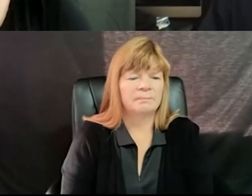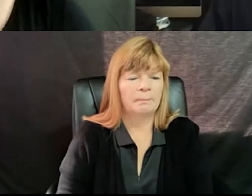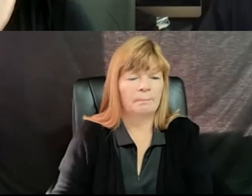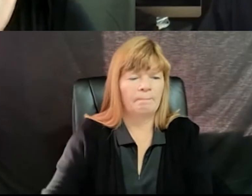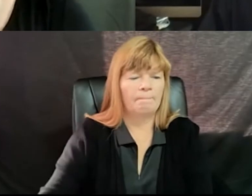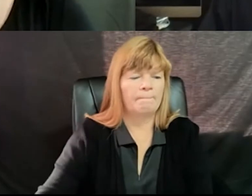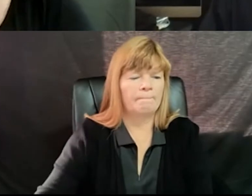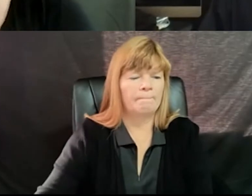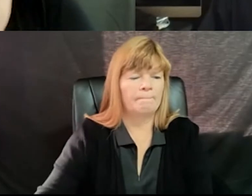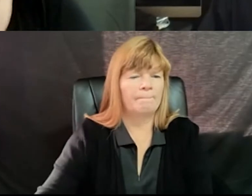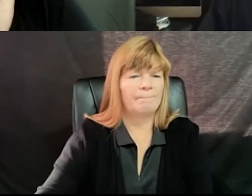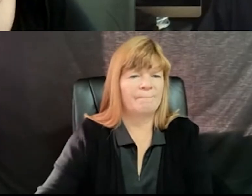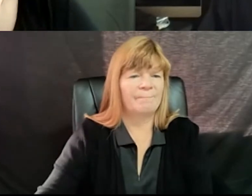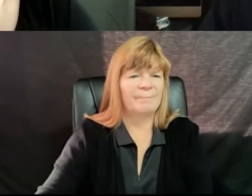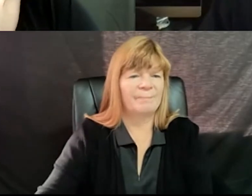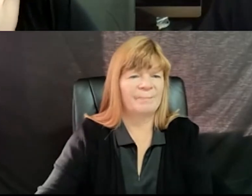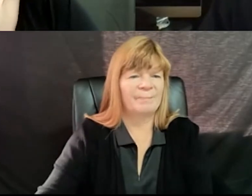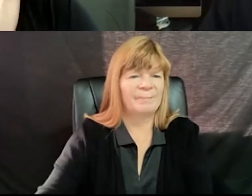Right.